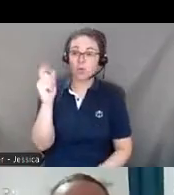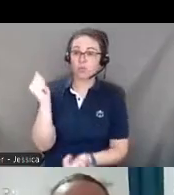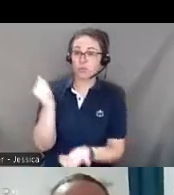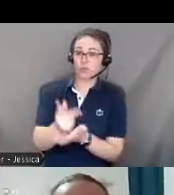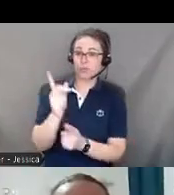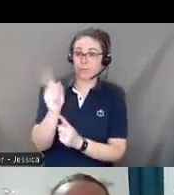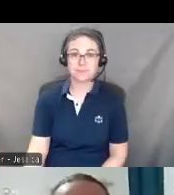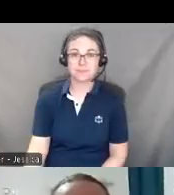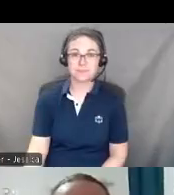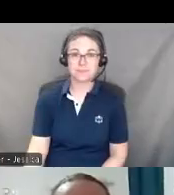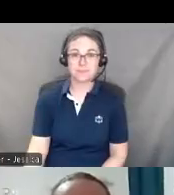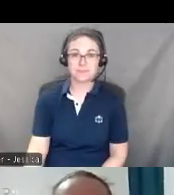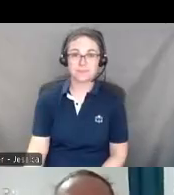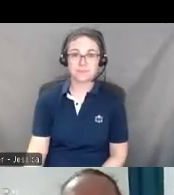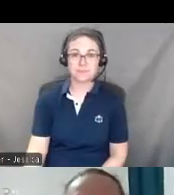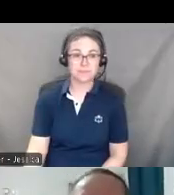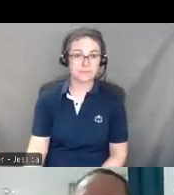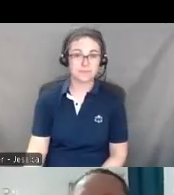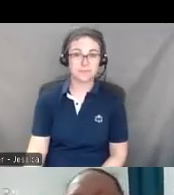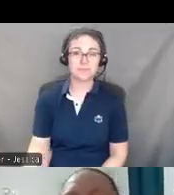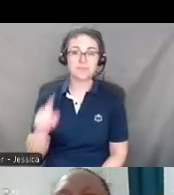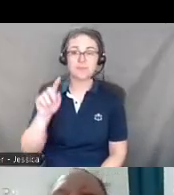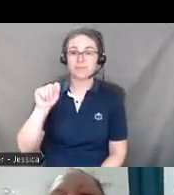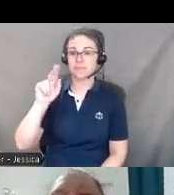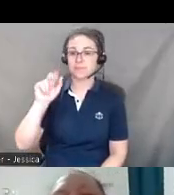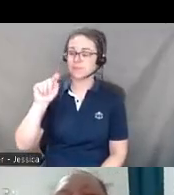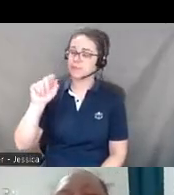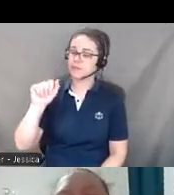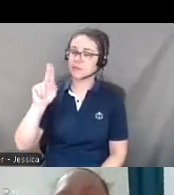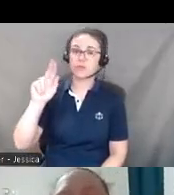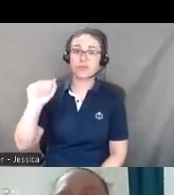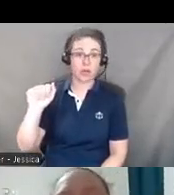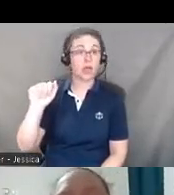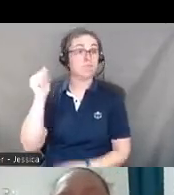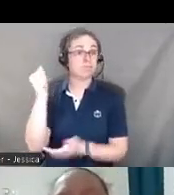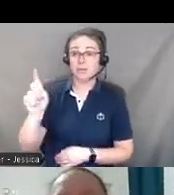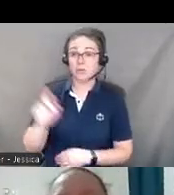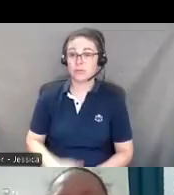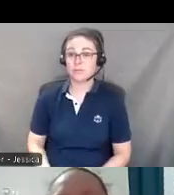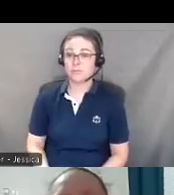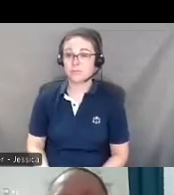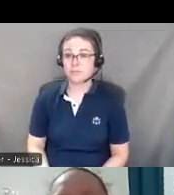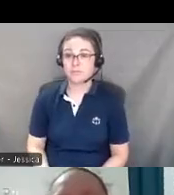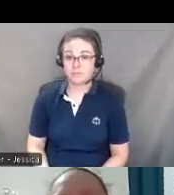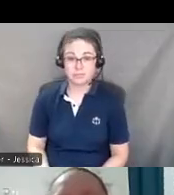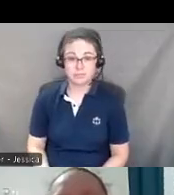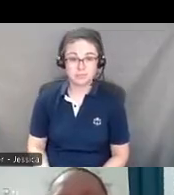minutes to be approved? I approve the minutes. And can we get a second, please? I second